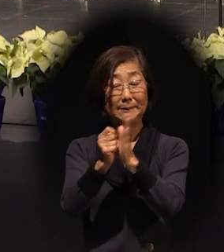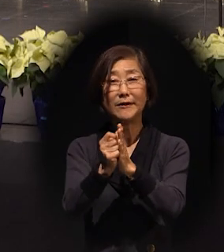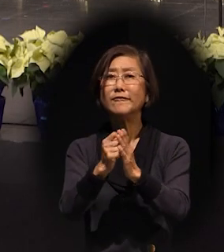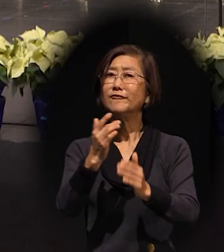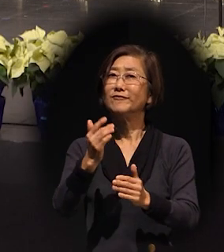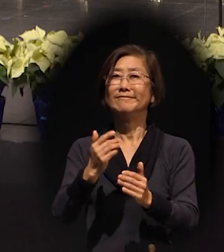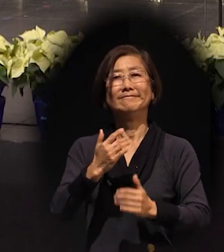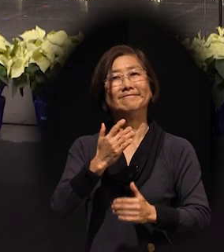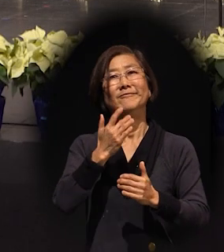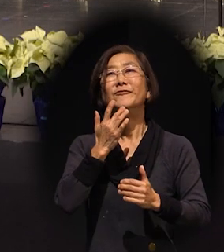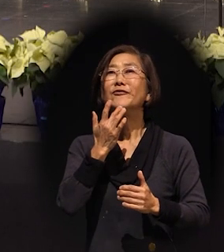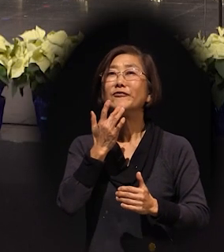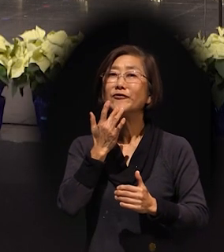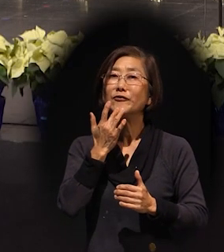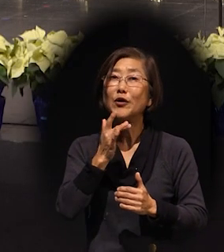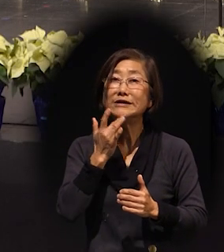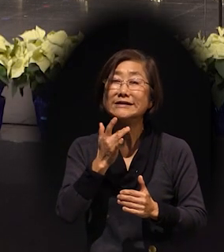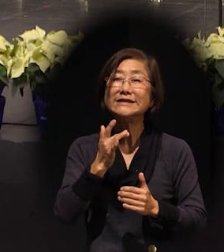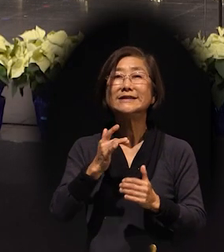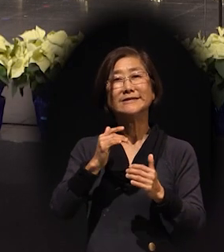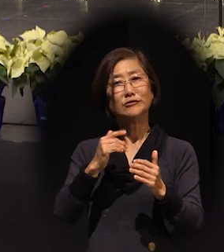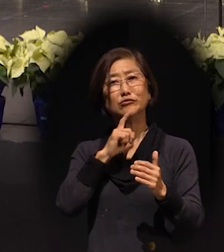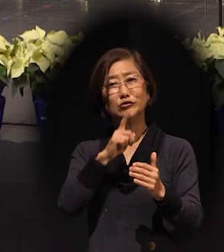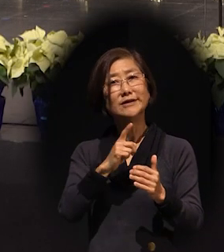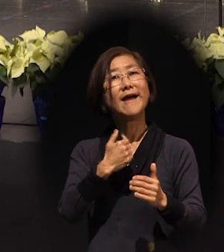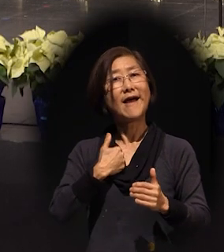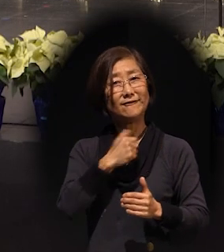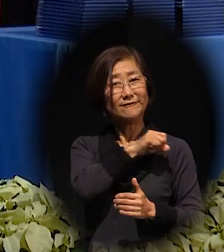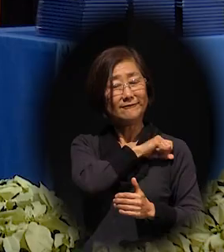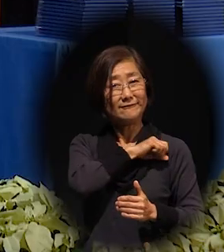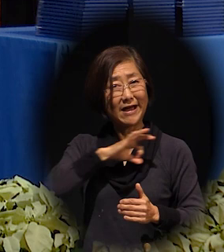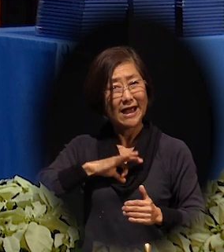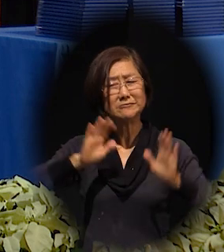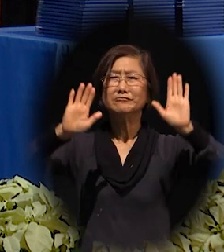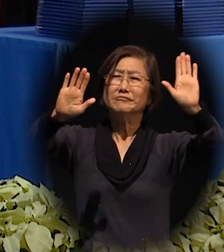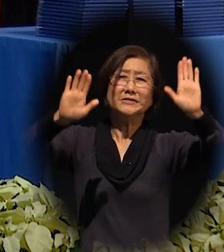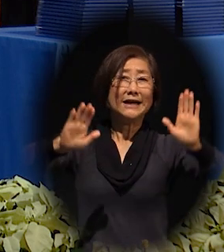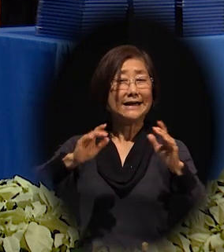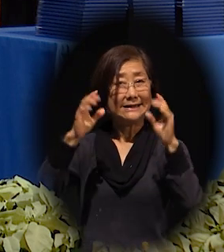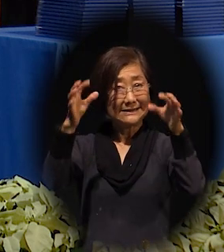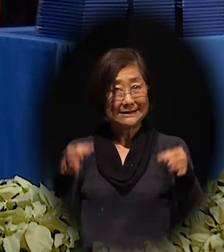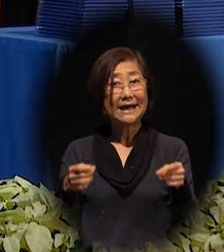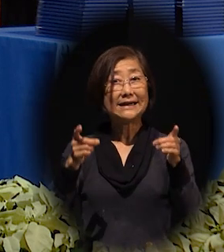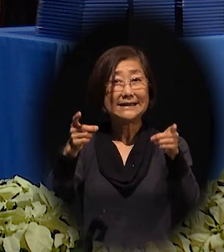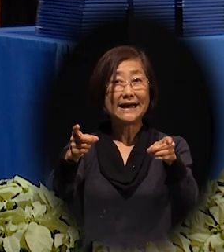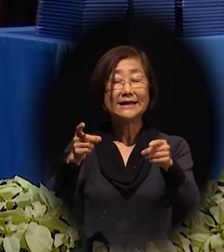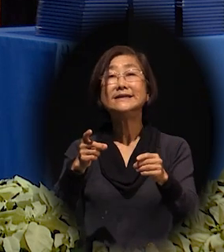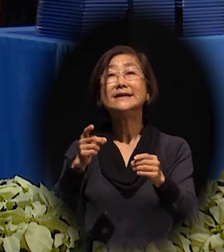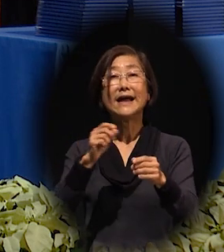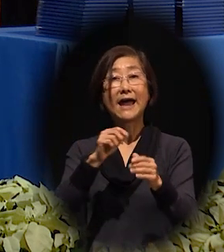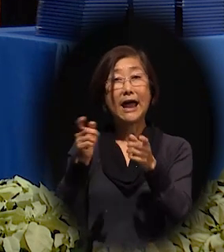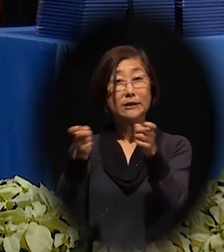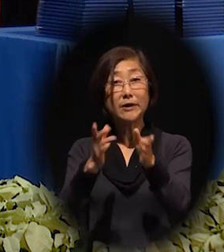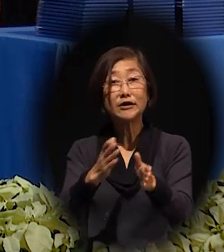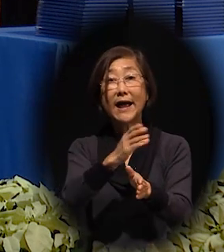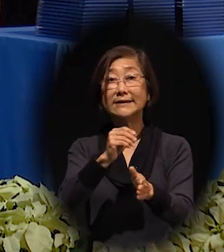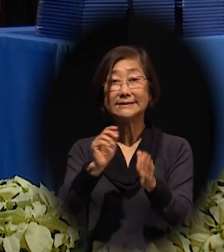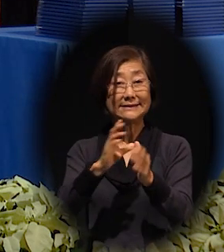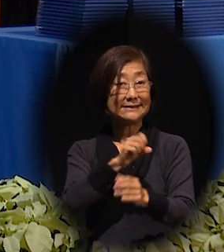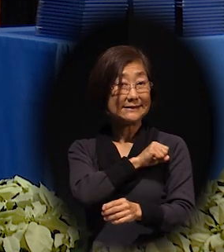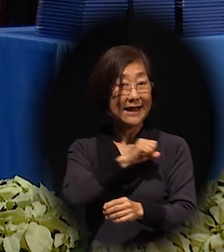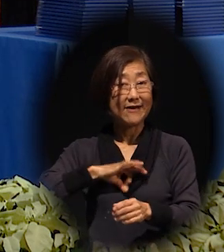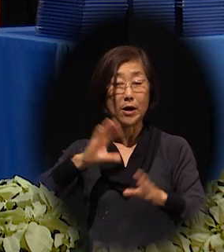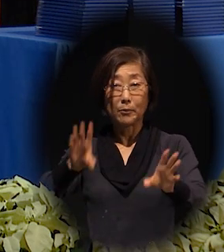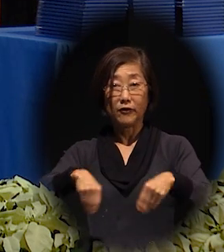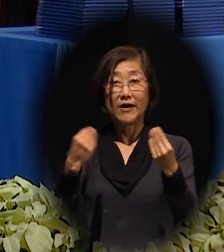are fortunate to have a truly outstanding faculty as well as dedicated administrators and staff